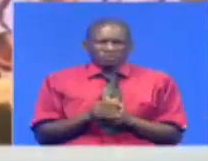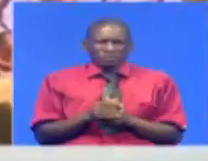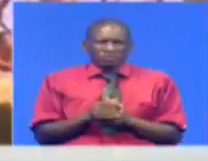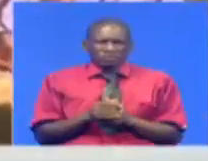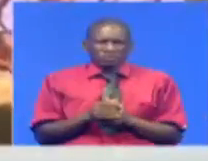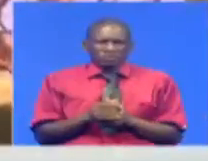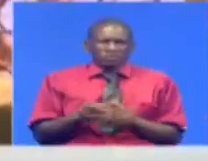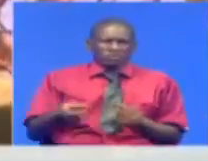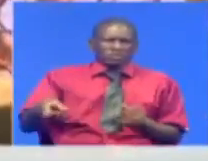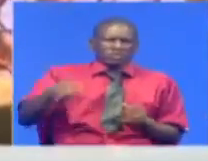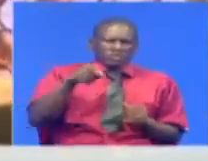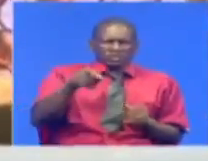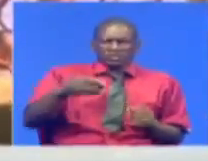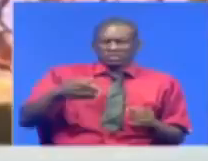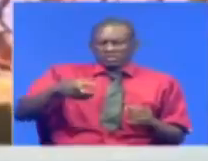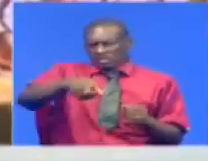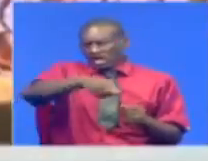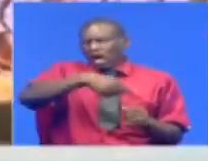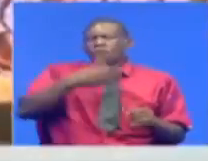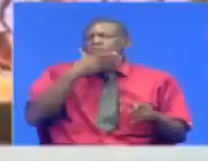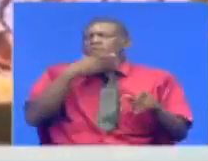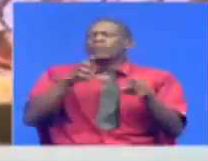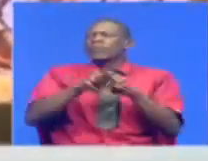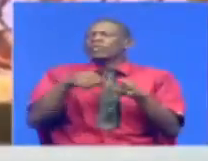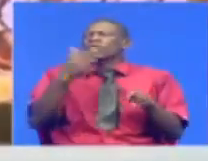Huyu ndugu ambaye amelala